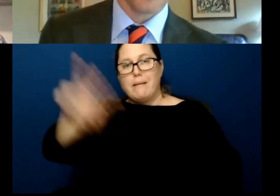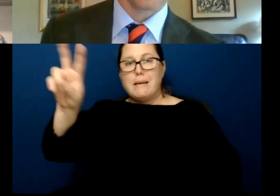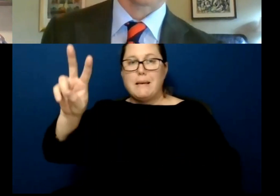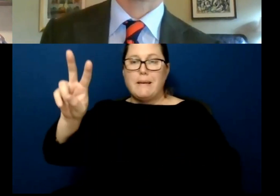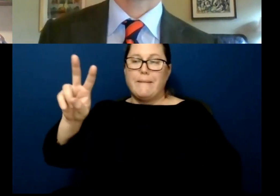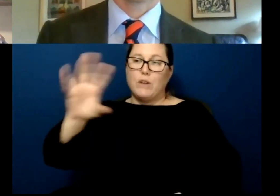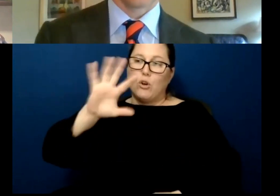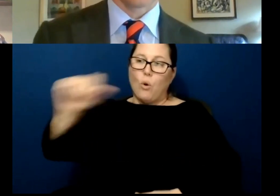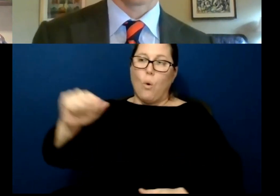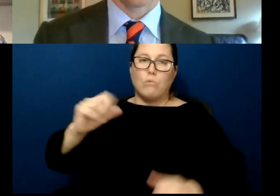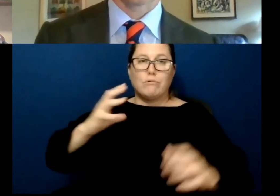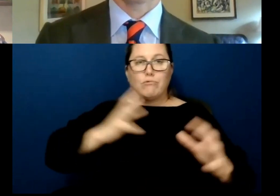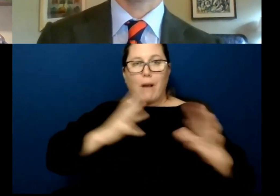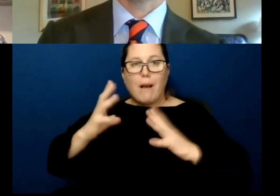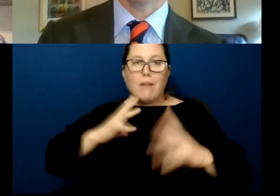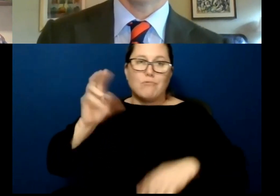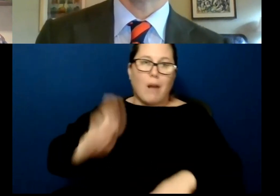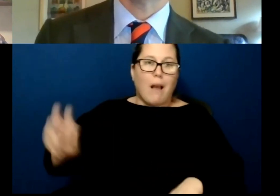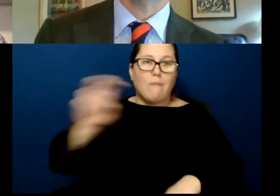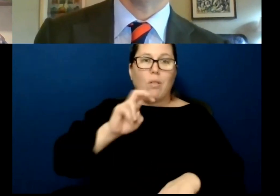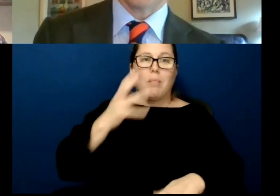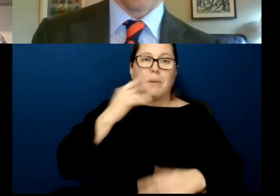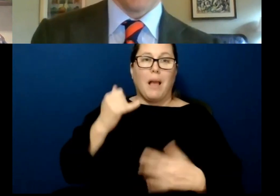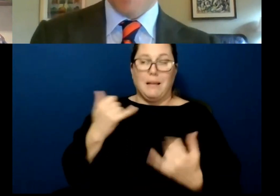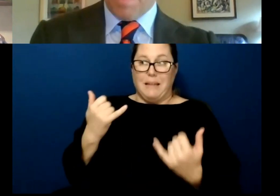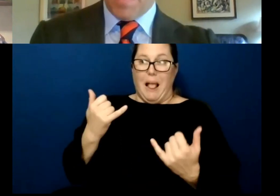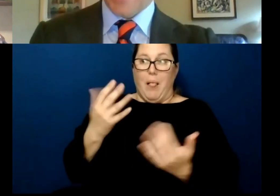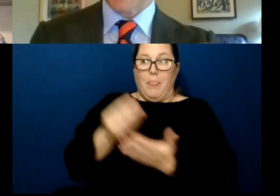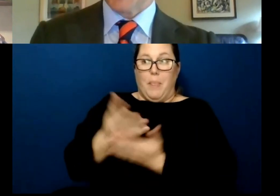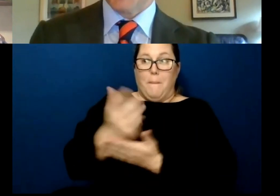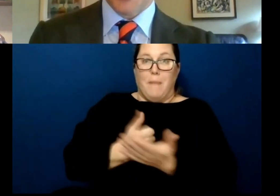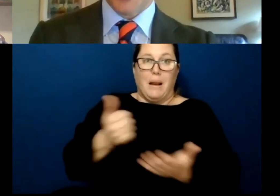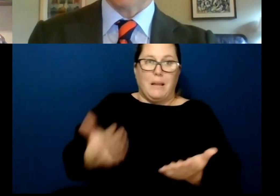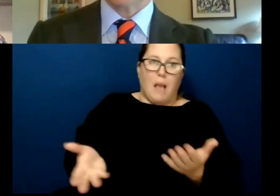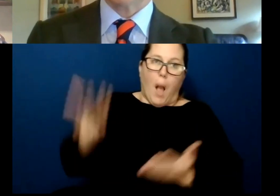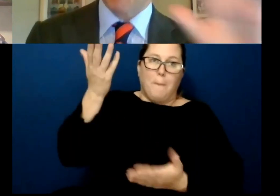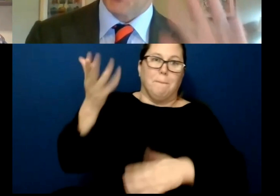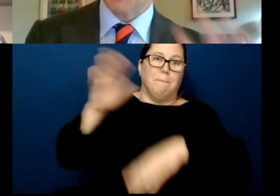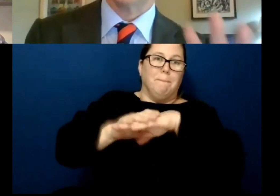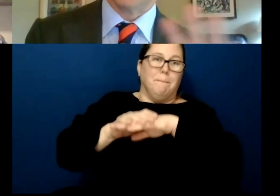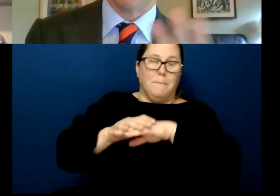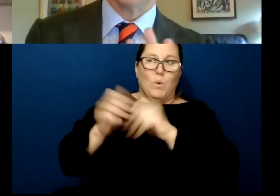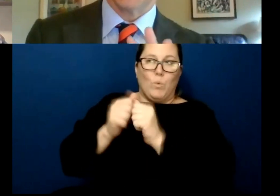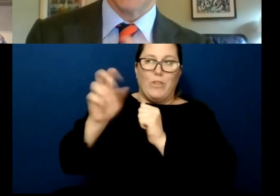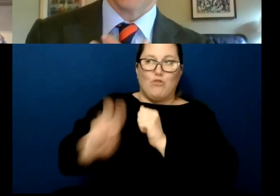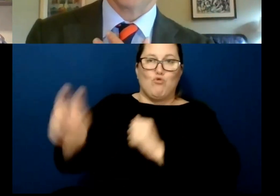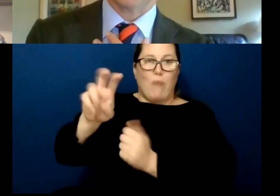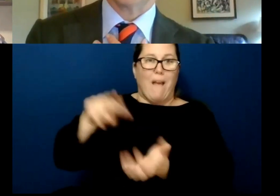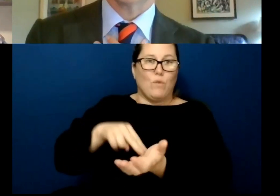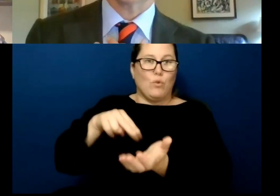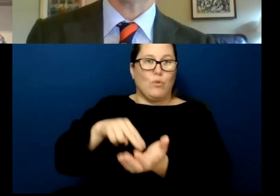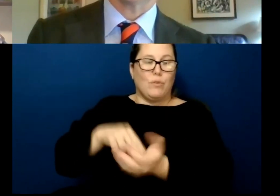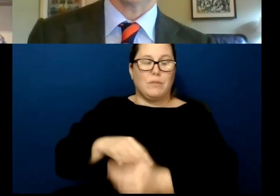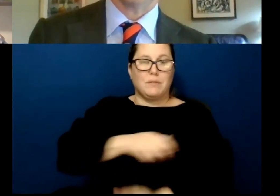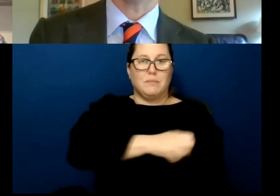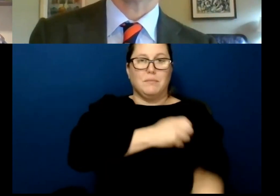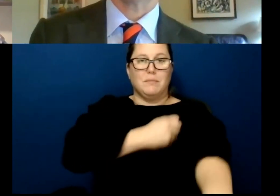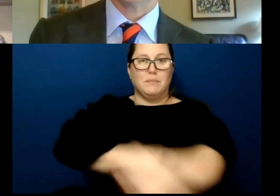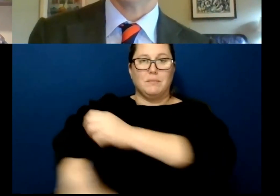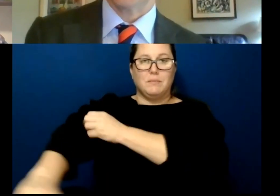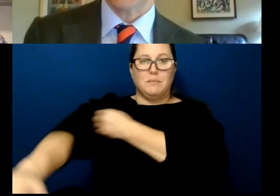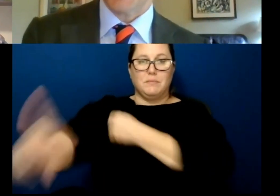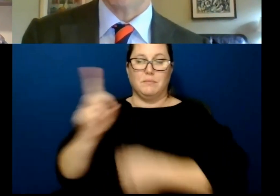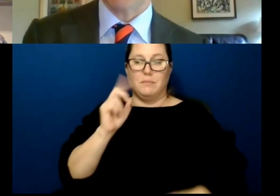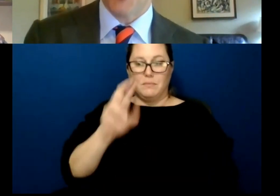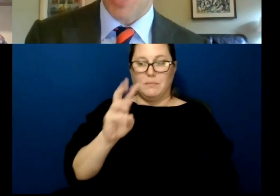So it's ever changing. You know, I want to ask this to Dr. Williams, but before I do that, I want to just do one thing. You know,